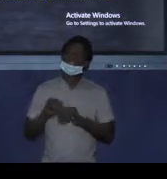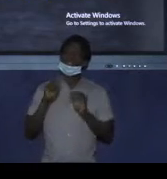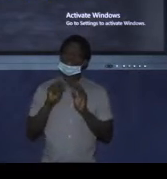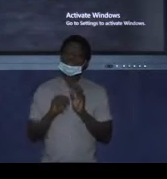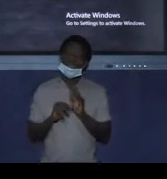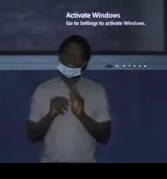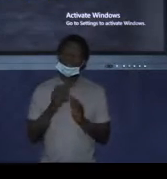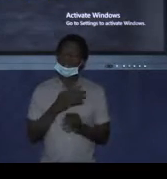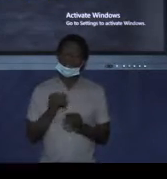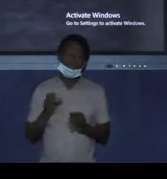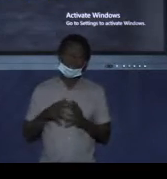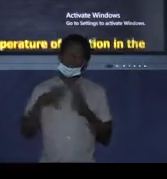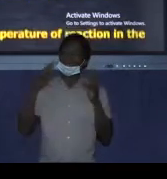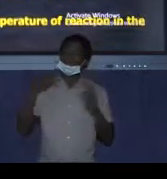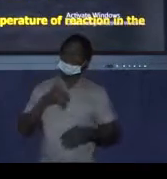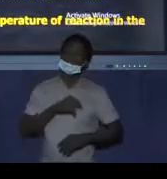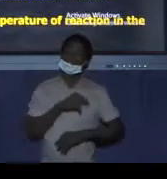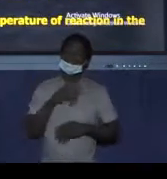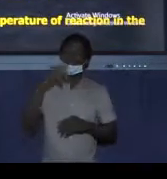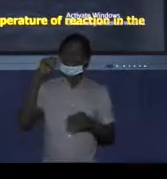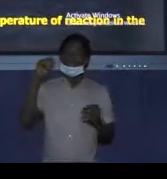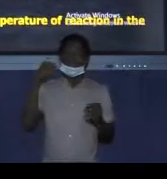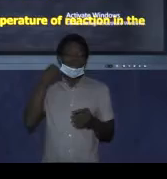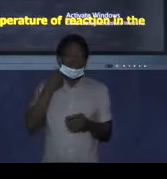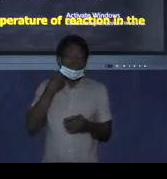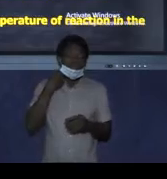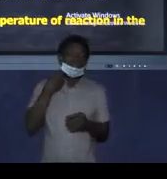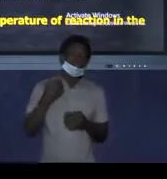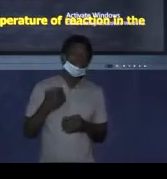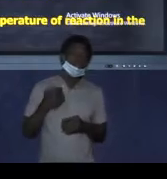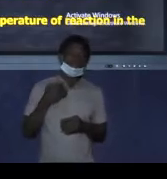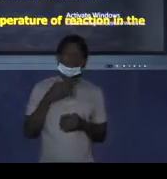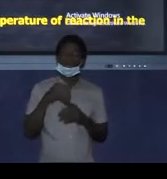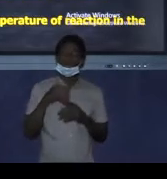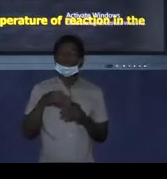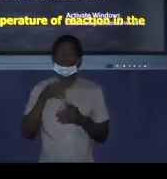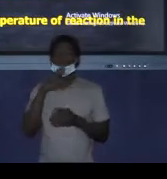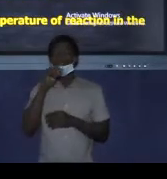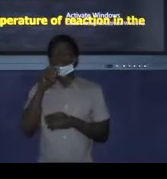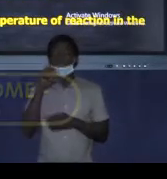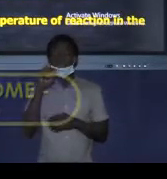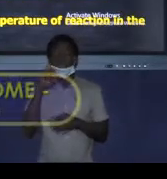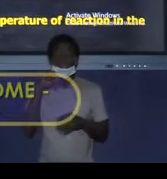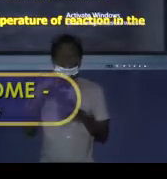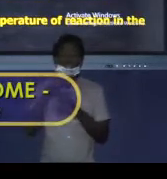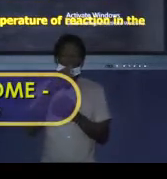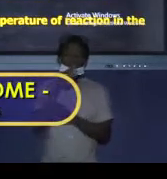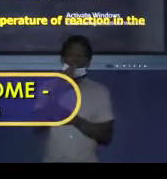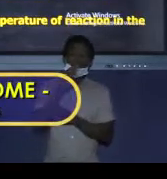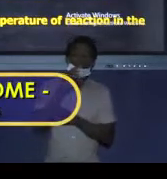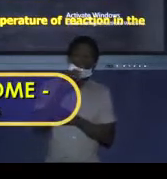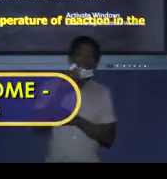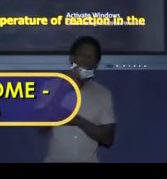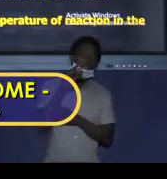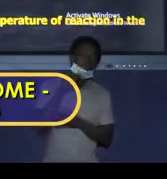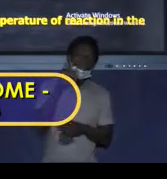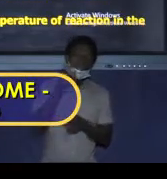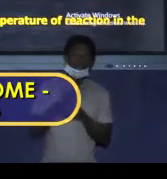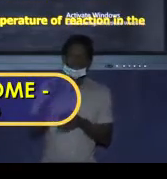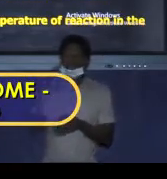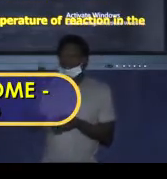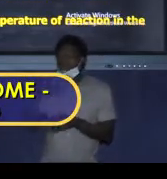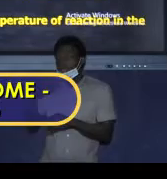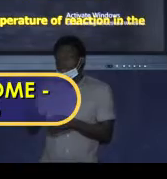and maximum temperature, and all it is used to control the temperature of reaction in the laboratories. Just